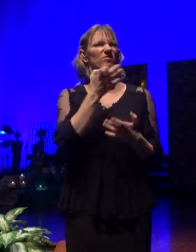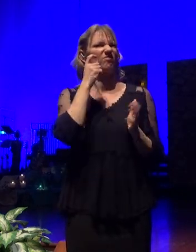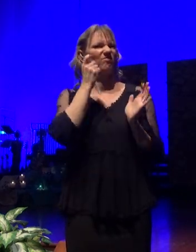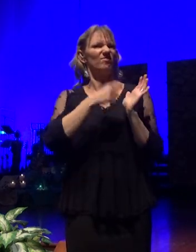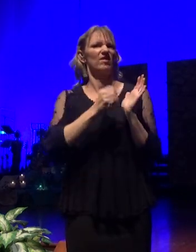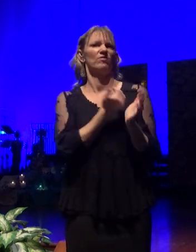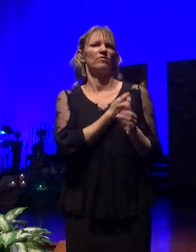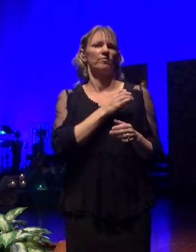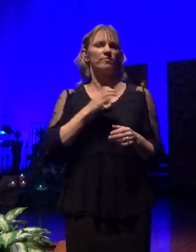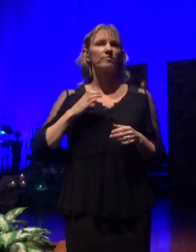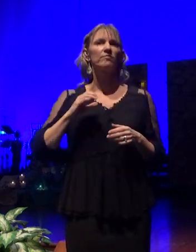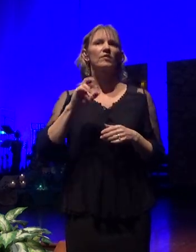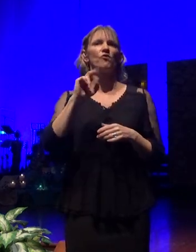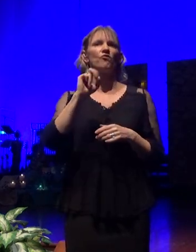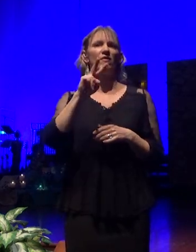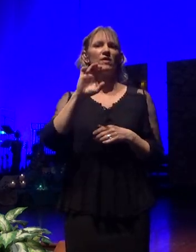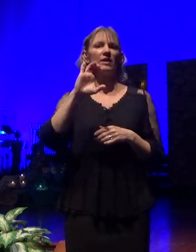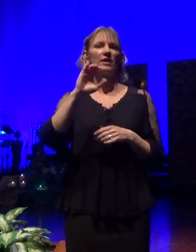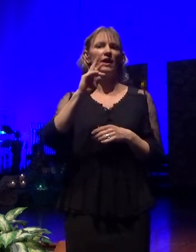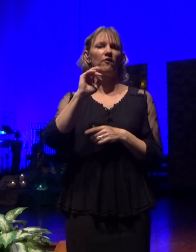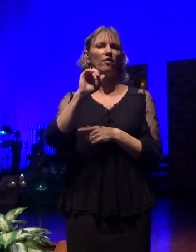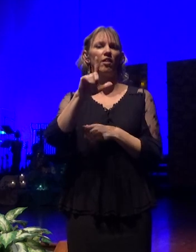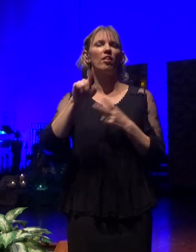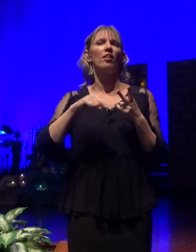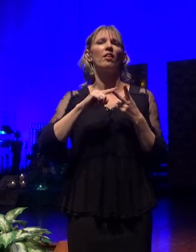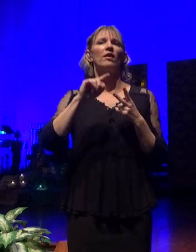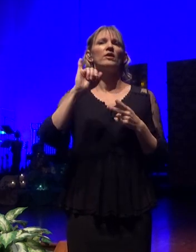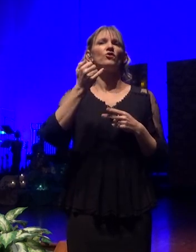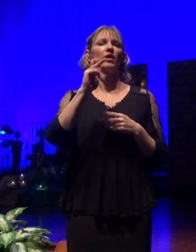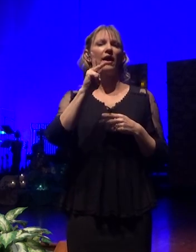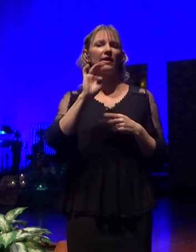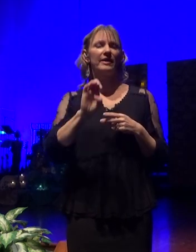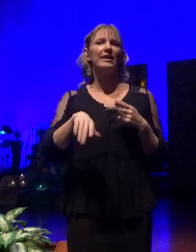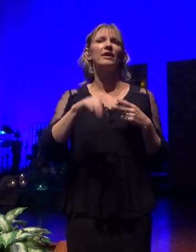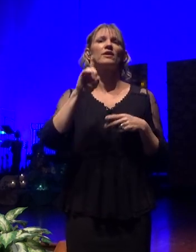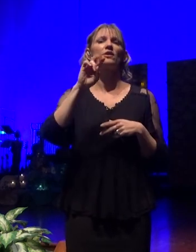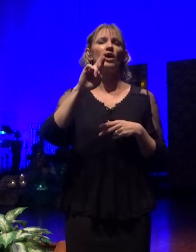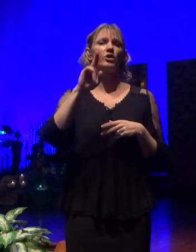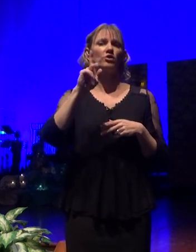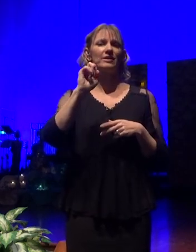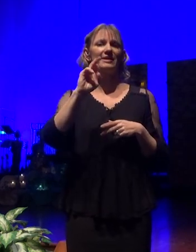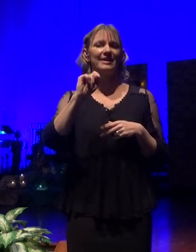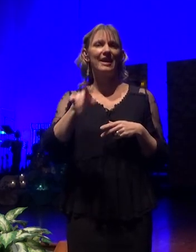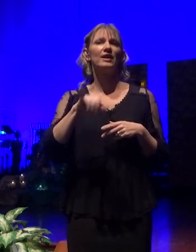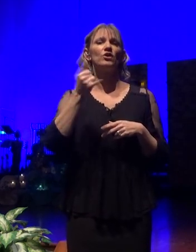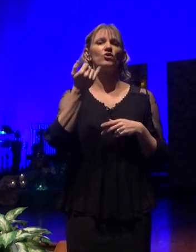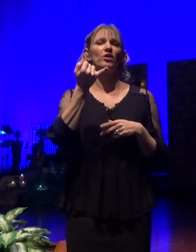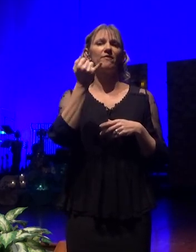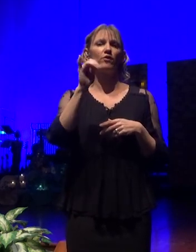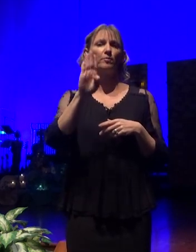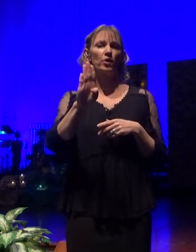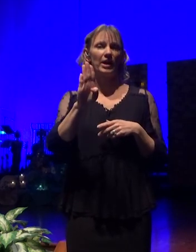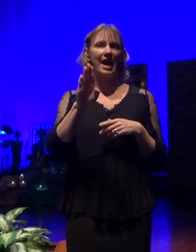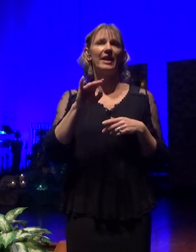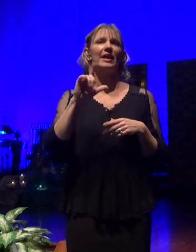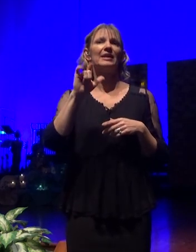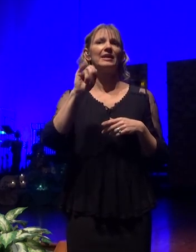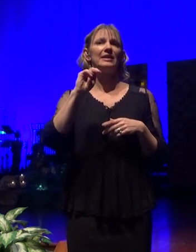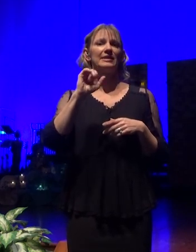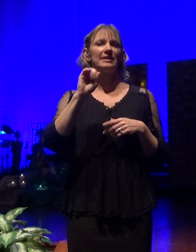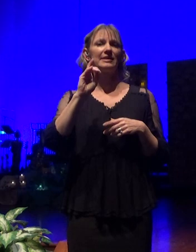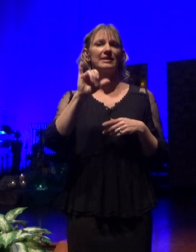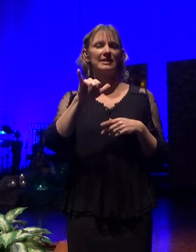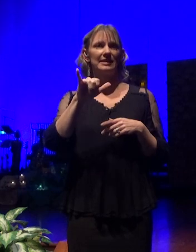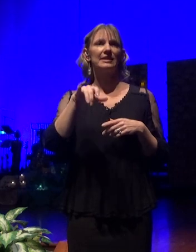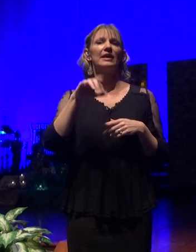our committee: Reverend Carol Wilkie, Reverend Jackie Harris, Dr. Kent Rautenstrauss, Jennifer Burnett, Lindsay Portencaso,